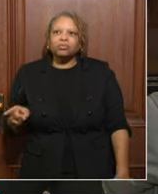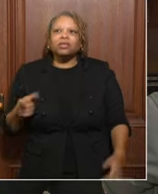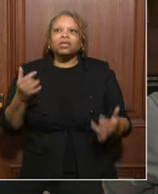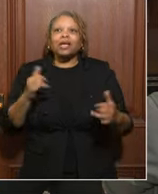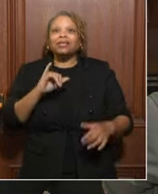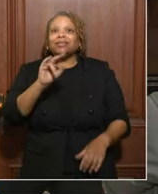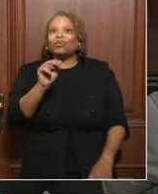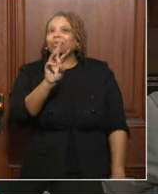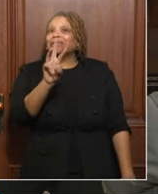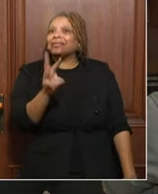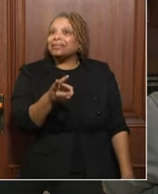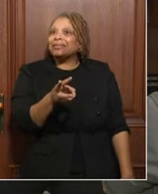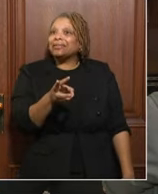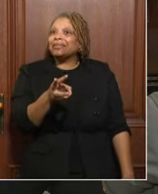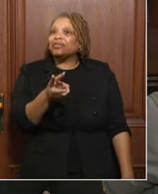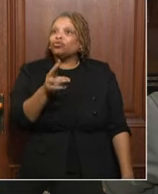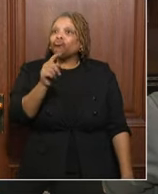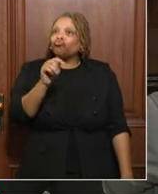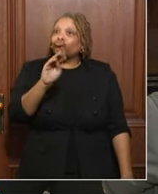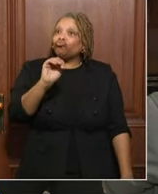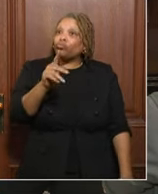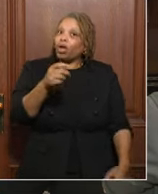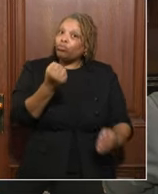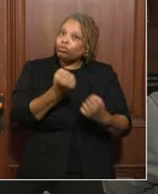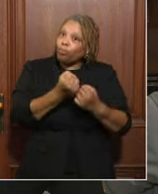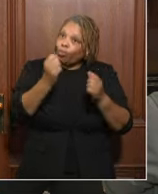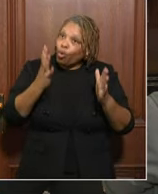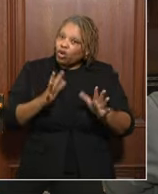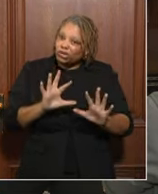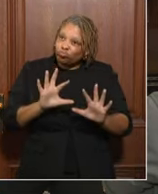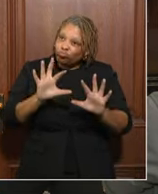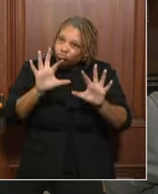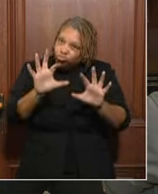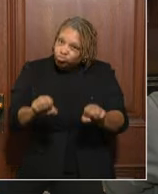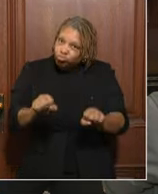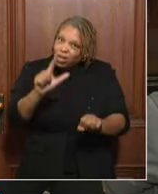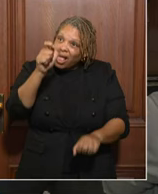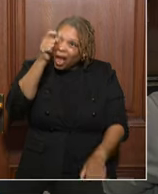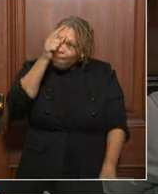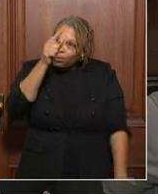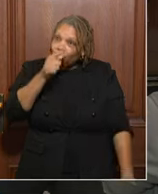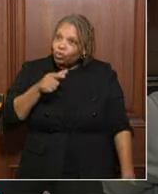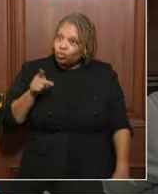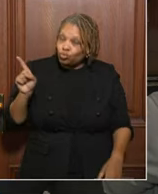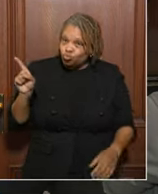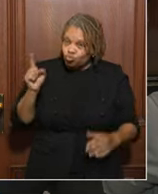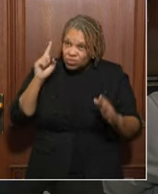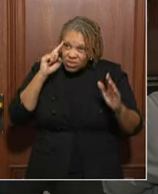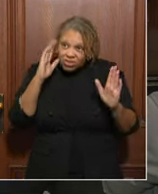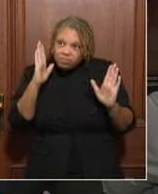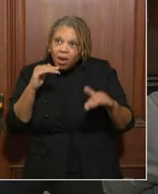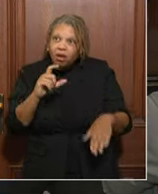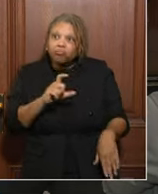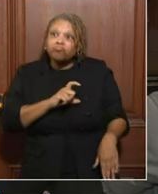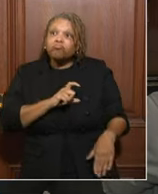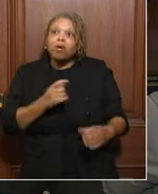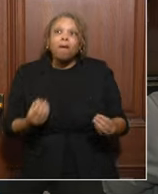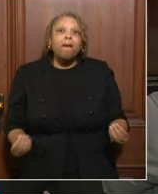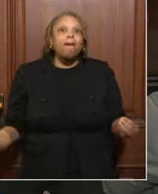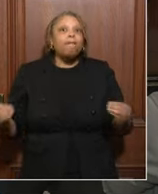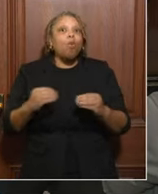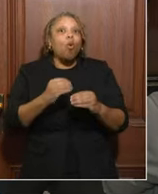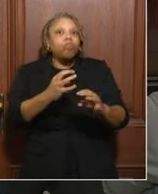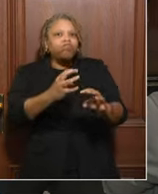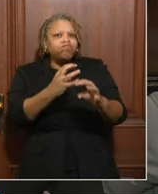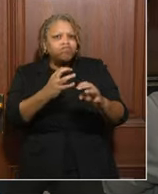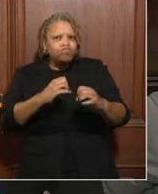6, 2021, do you find law enforcement, or do you expect law enforcement to be mobilized in a more intense manner if